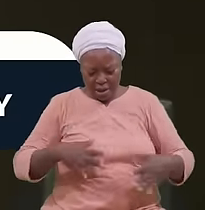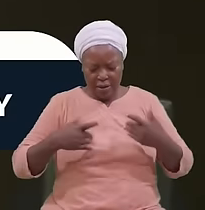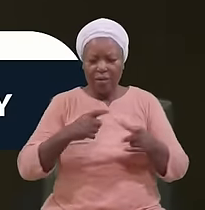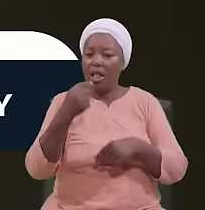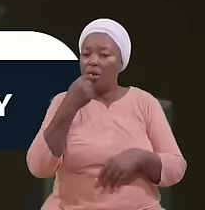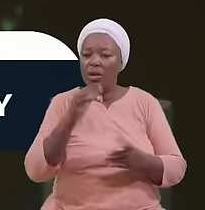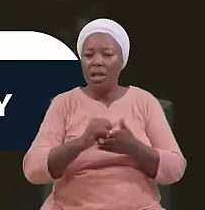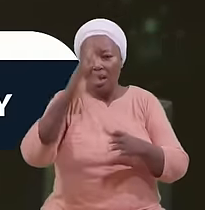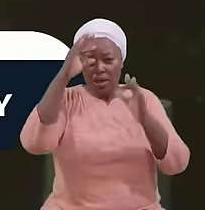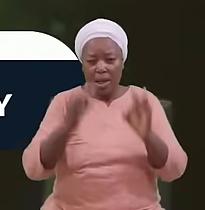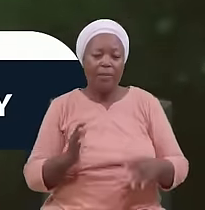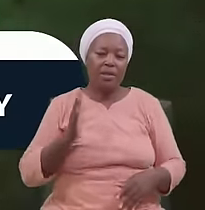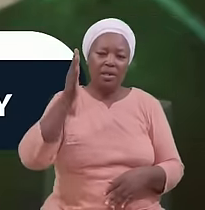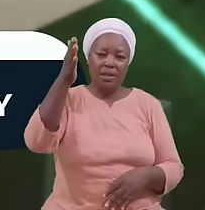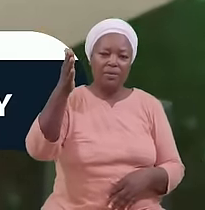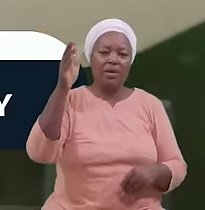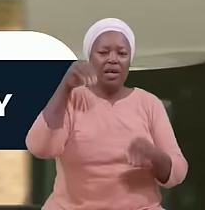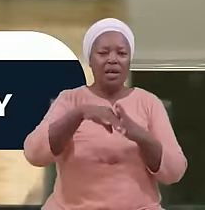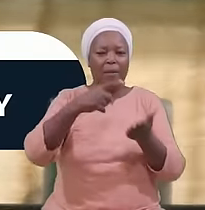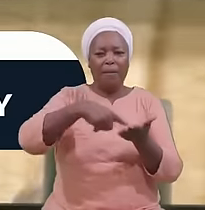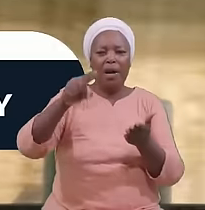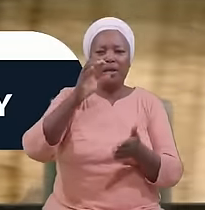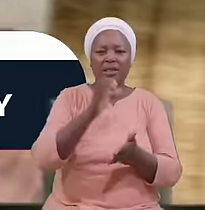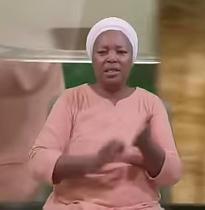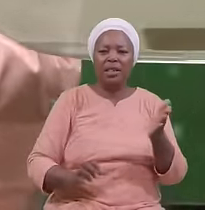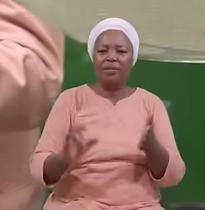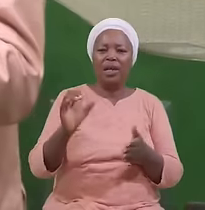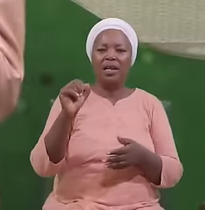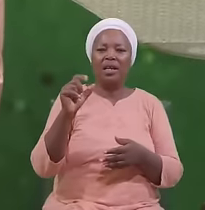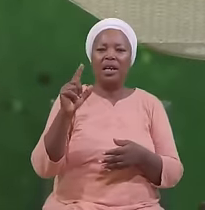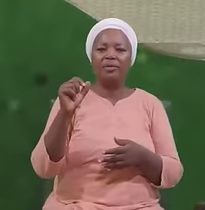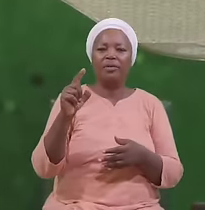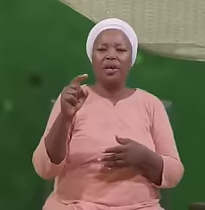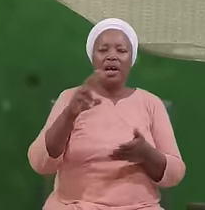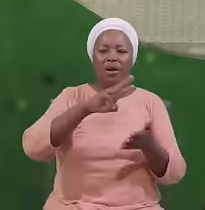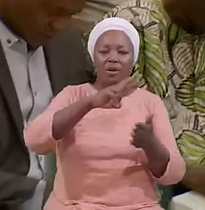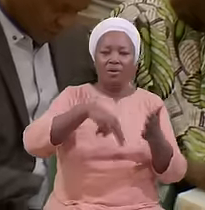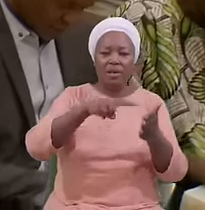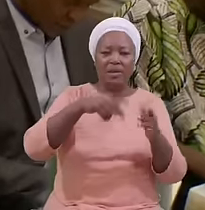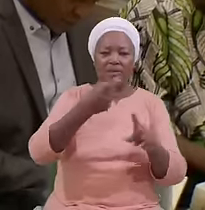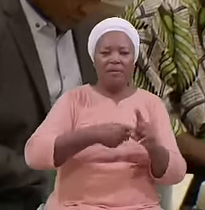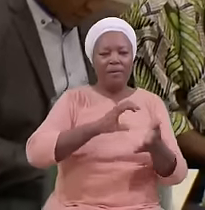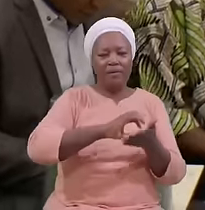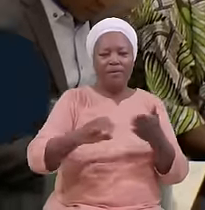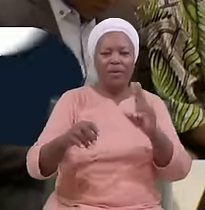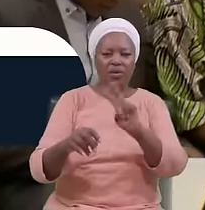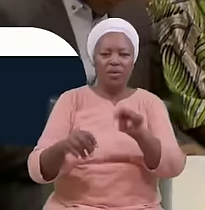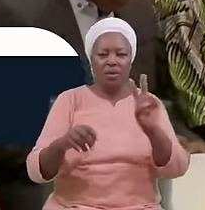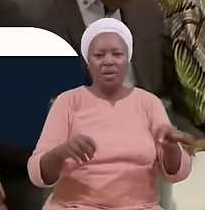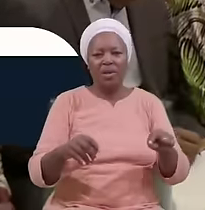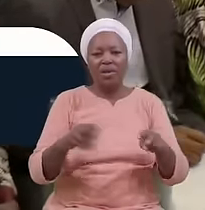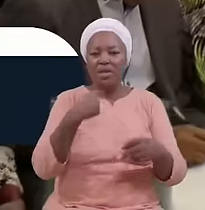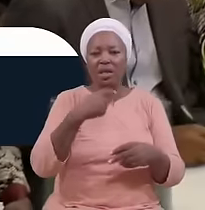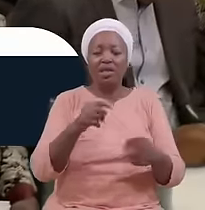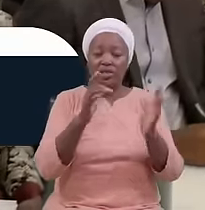determines destiny. In Mark chapter 11, reading from verse 22, it says, Jesus